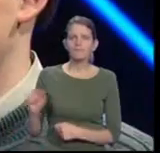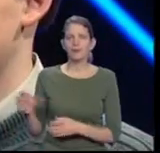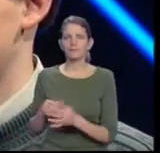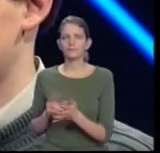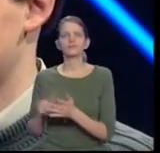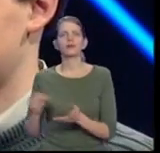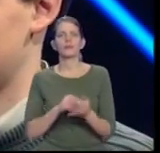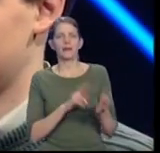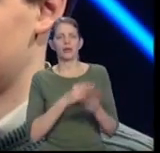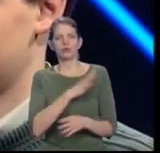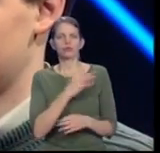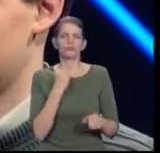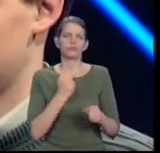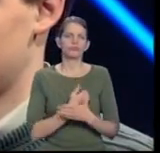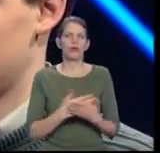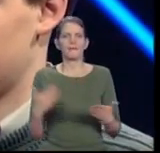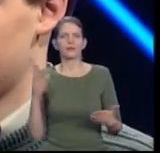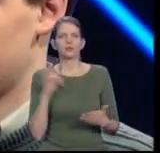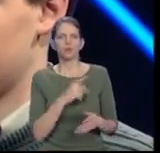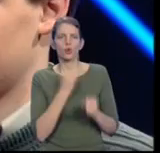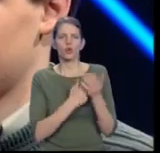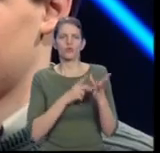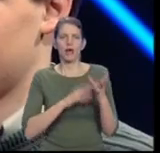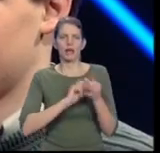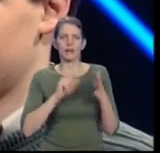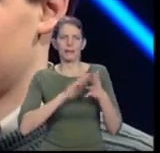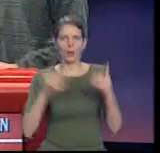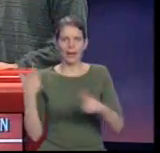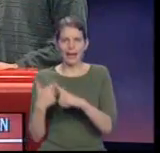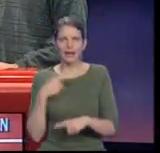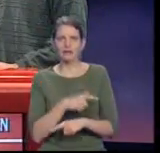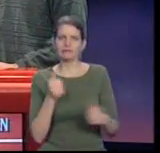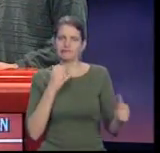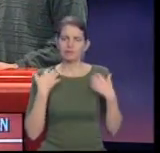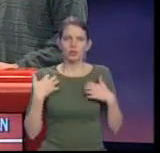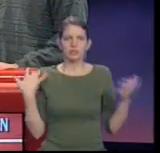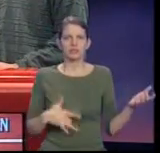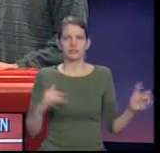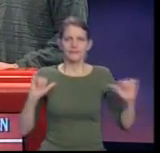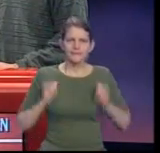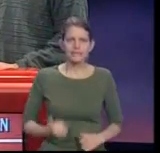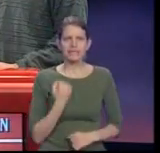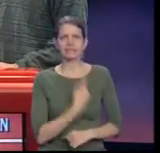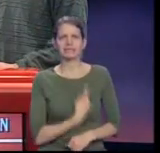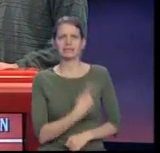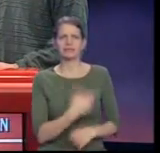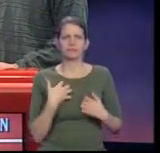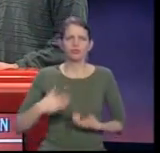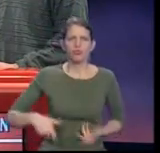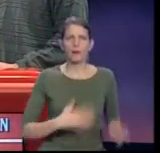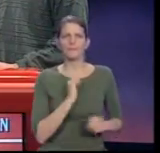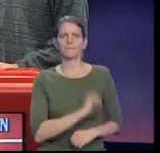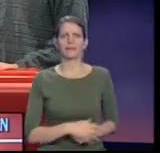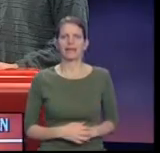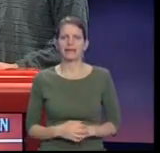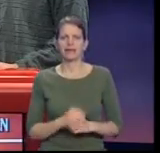He goes to a Cranbrook Grammar School. He's a very keen guitarist and keep fit person. He does taekwondo and